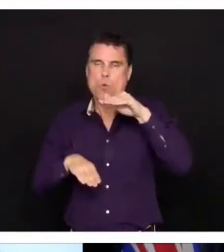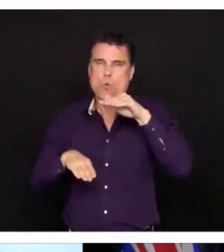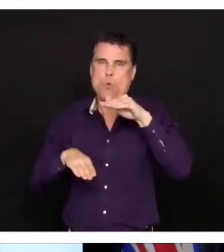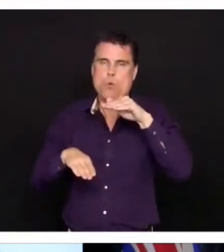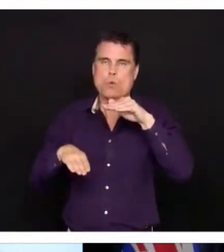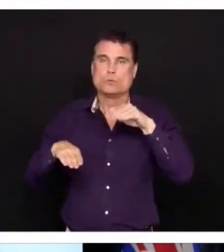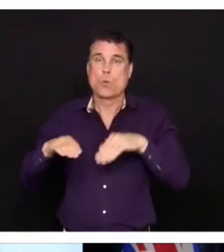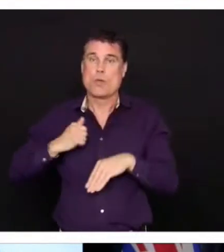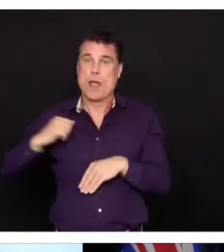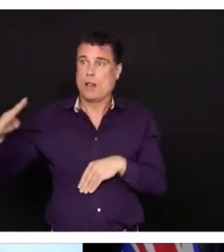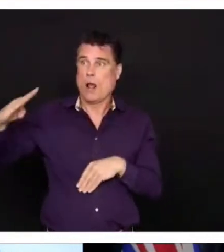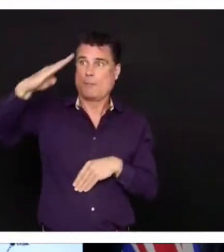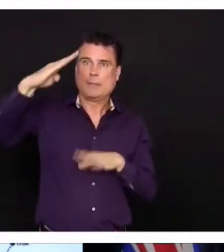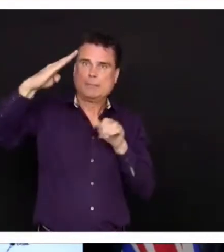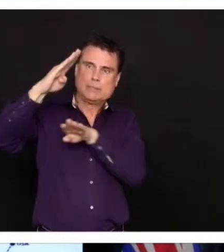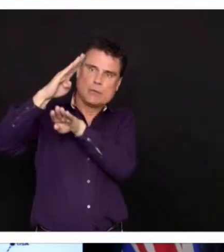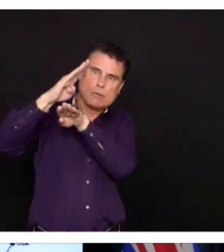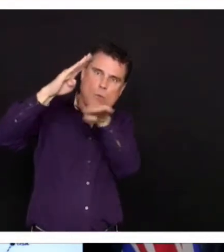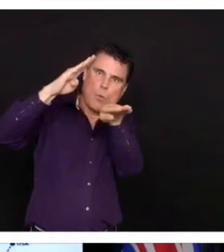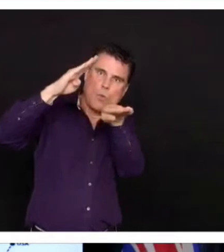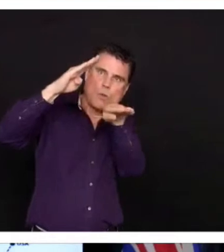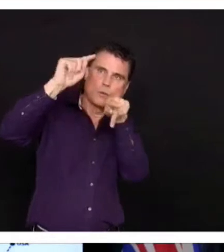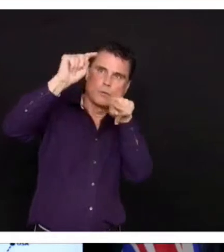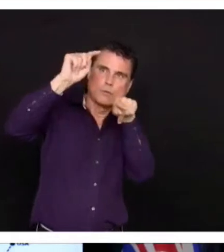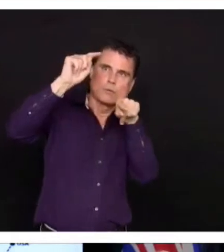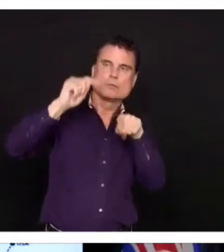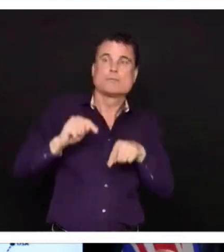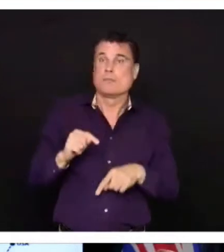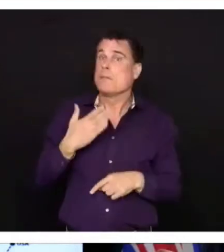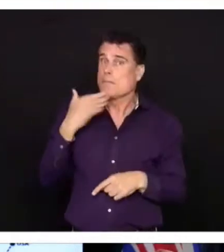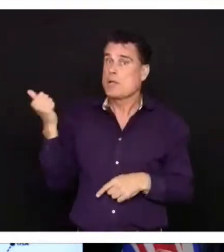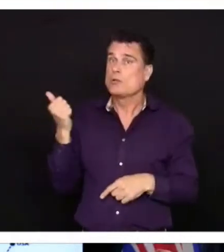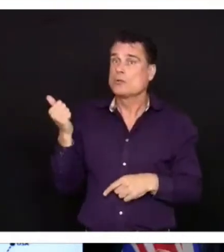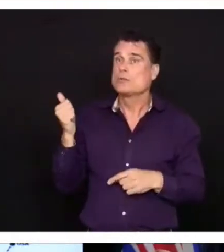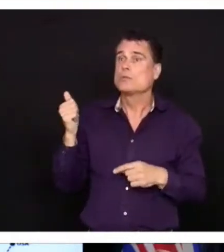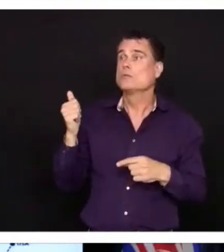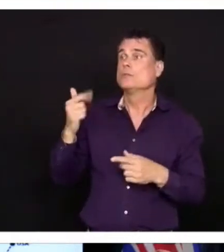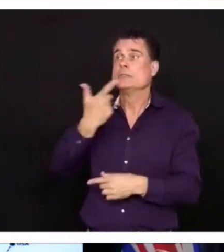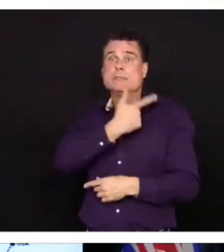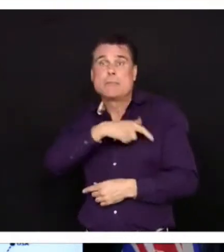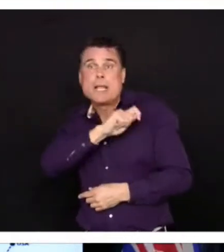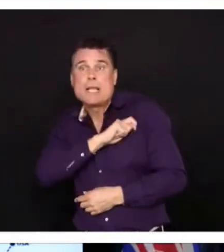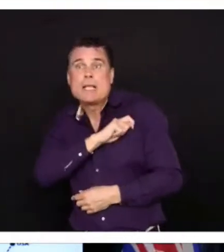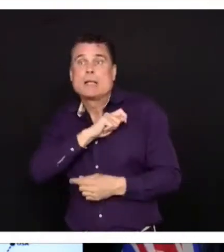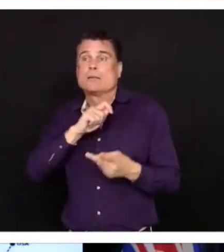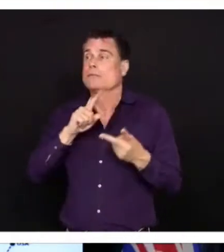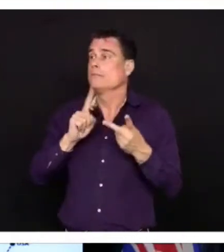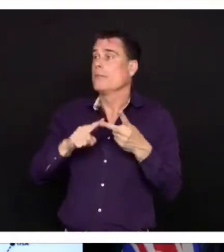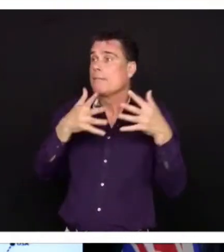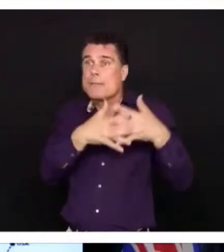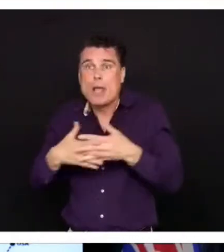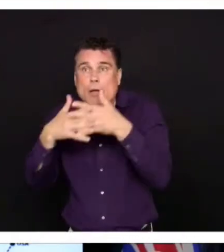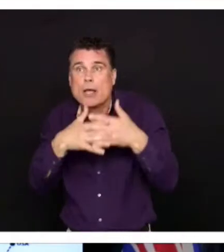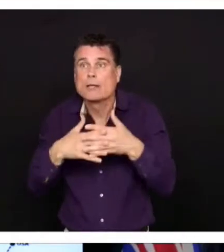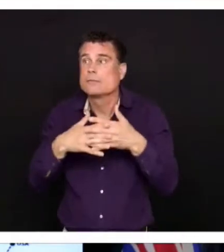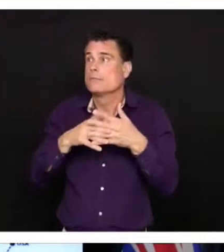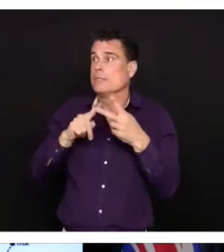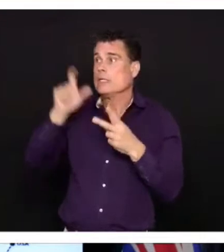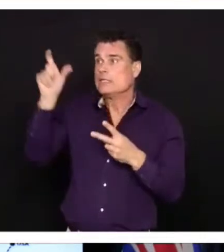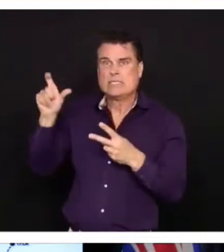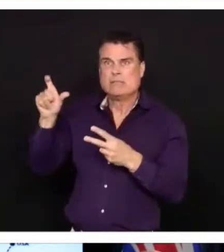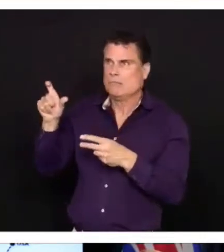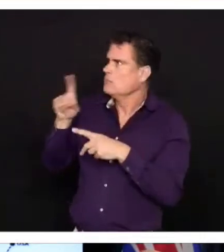trajectory. The next slide presents the same information comparing us to other